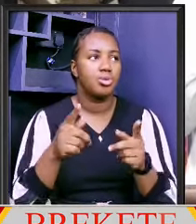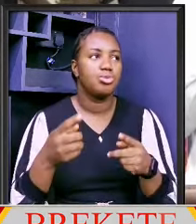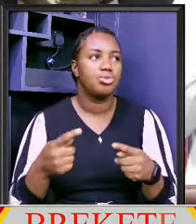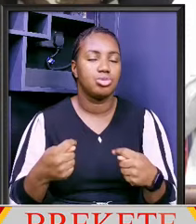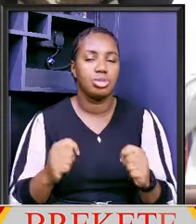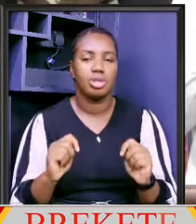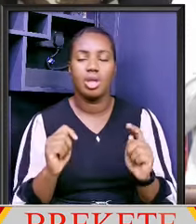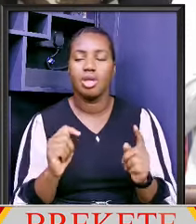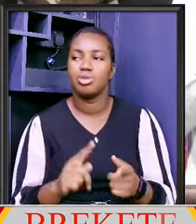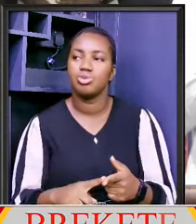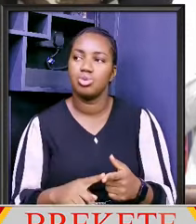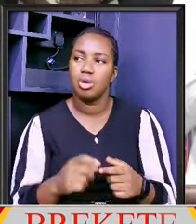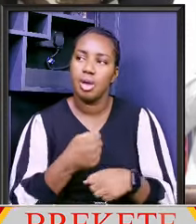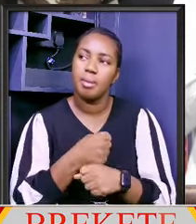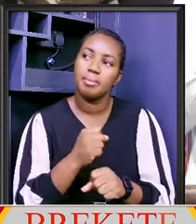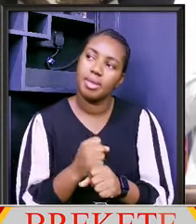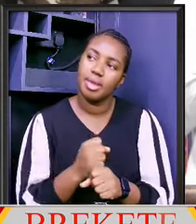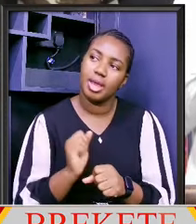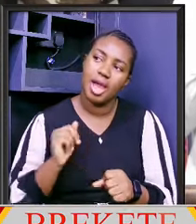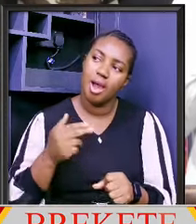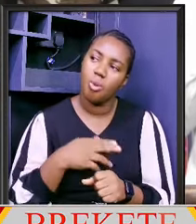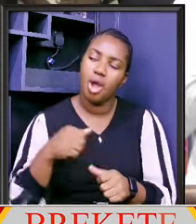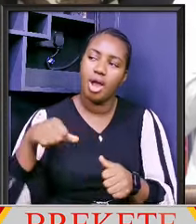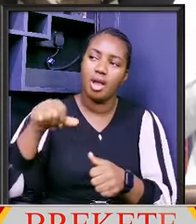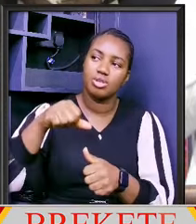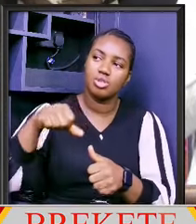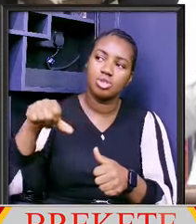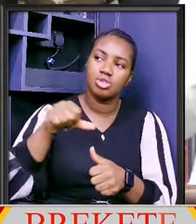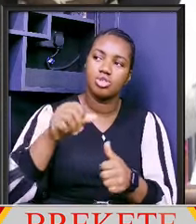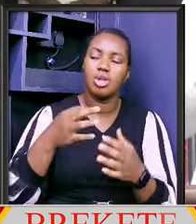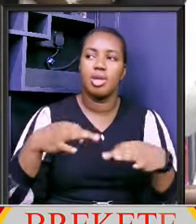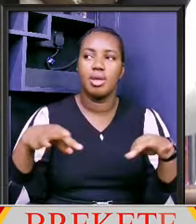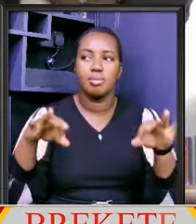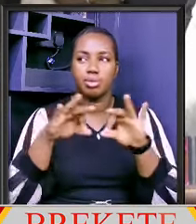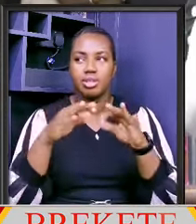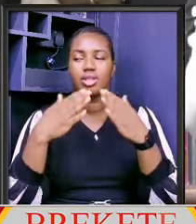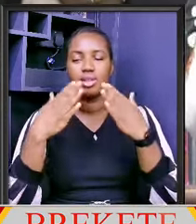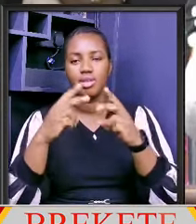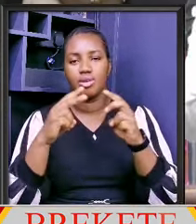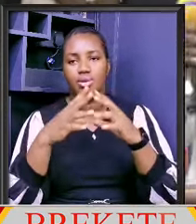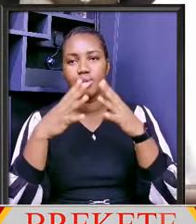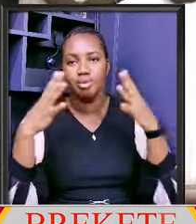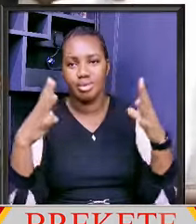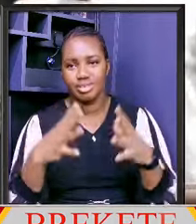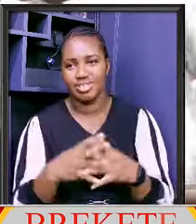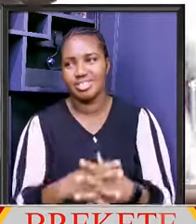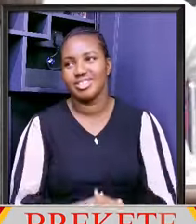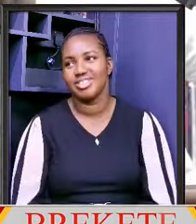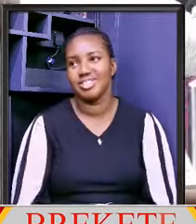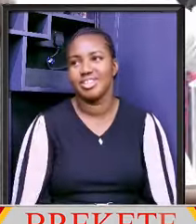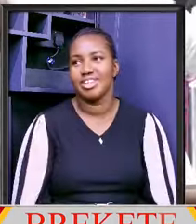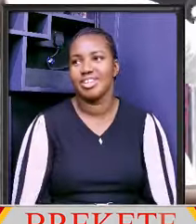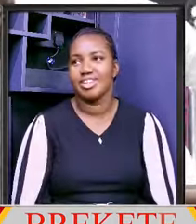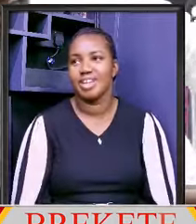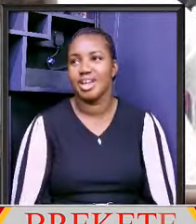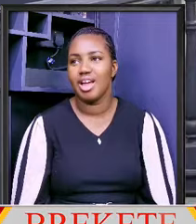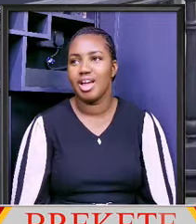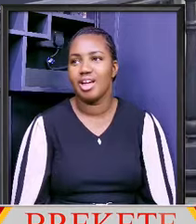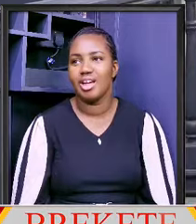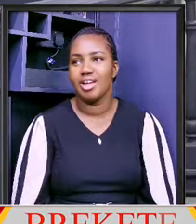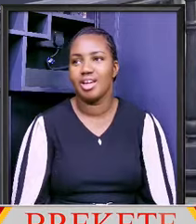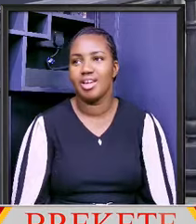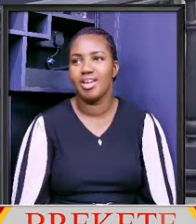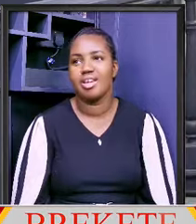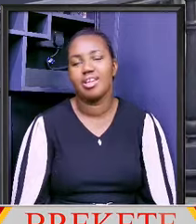to make our association in order. Thank you very much. Okay, thank you. Make we appreciate.